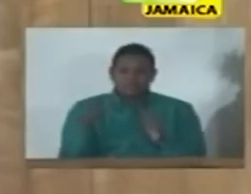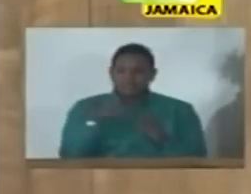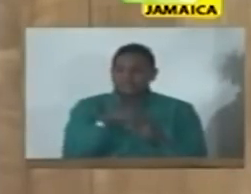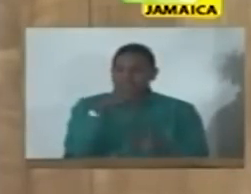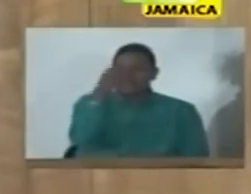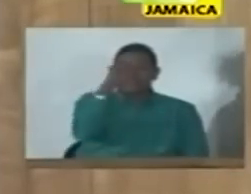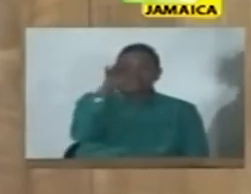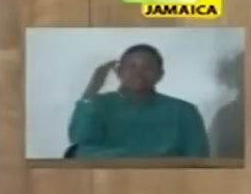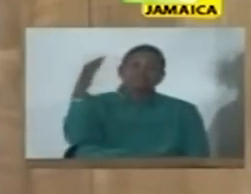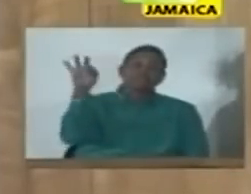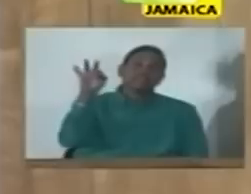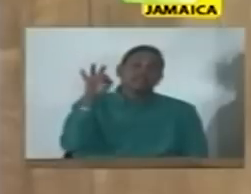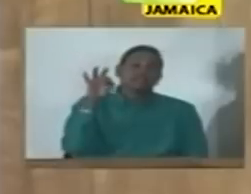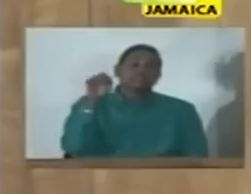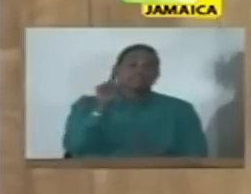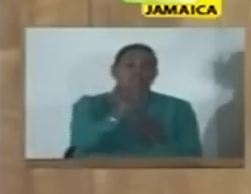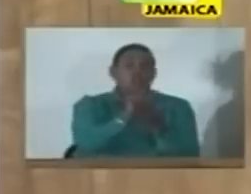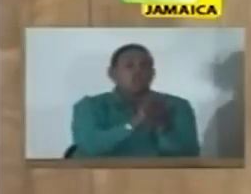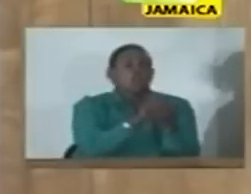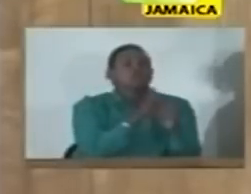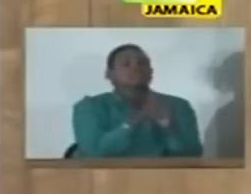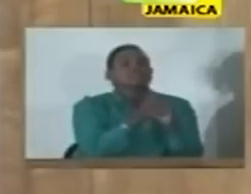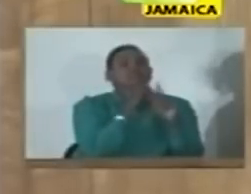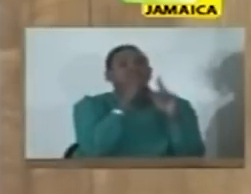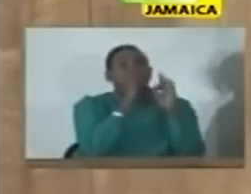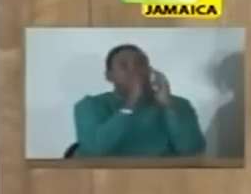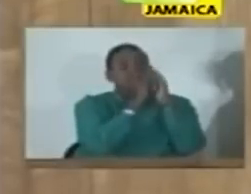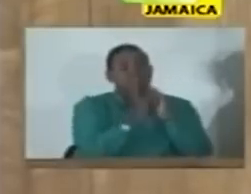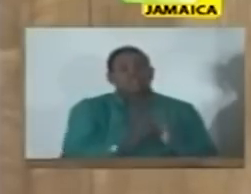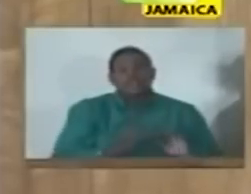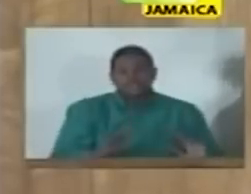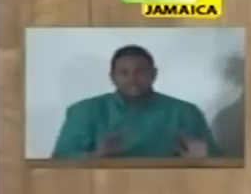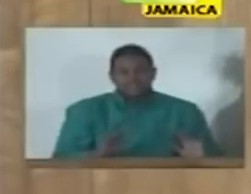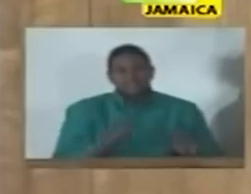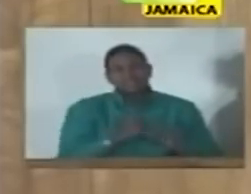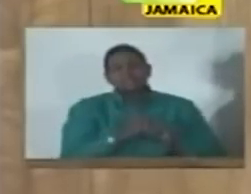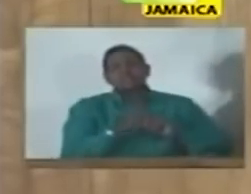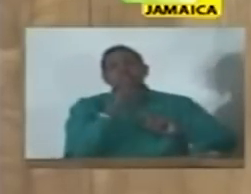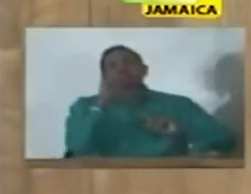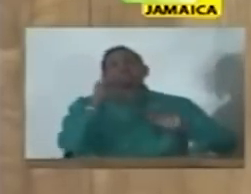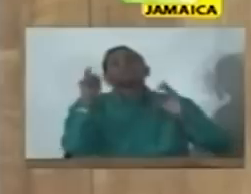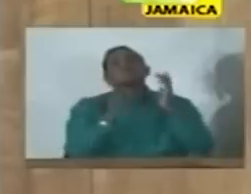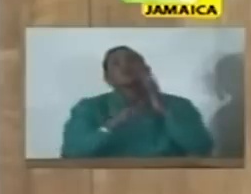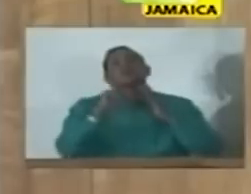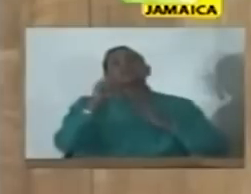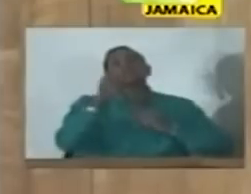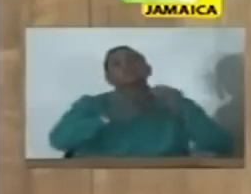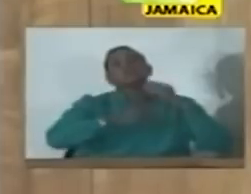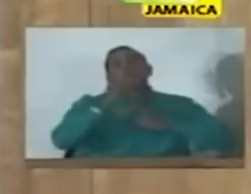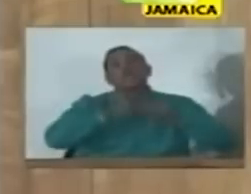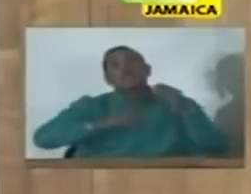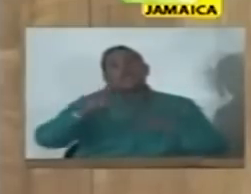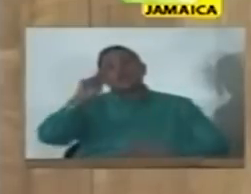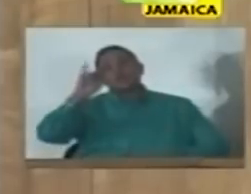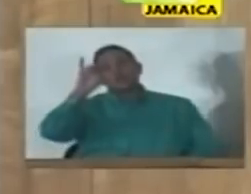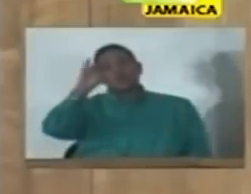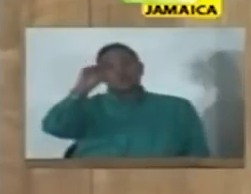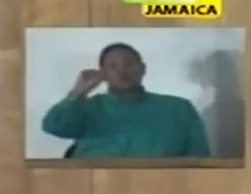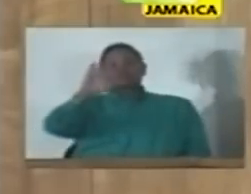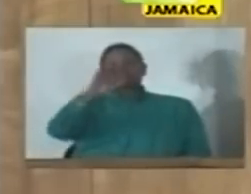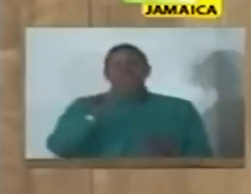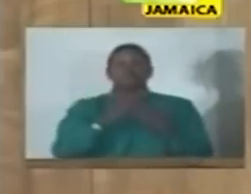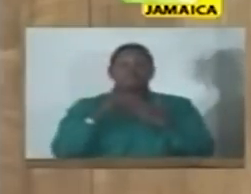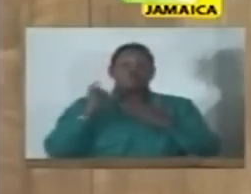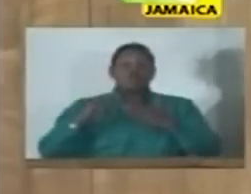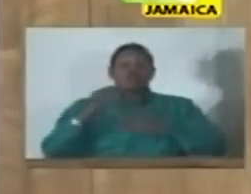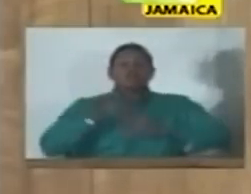1919, the law was changed to recognize trade unions. Before that,